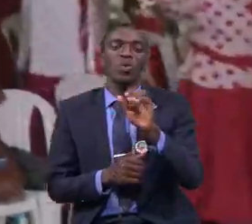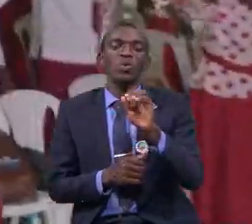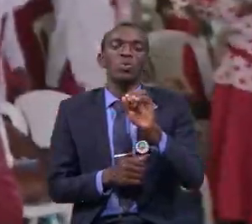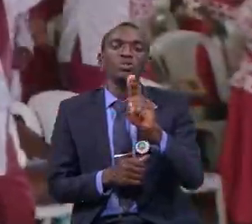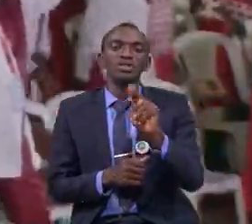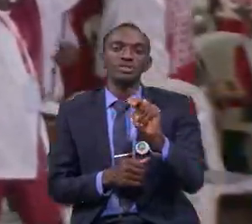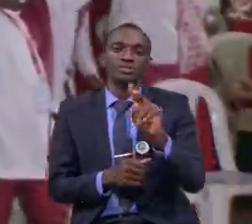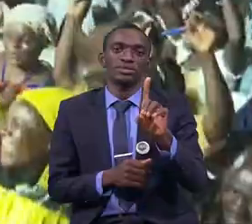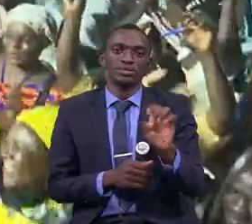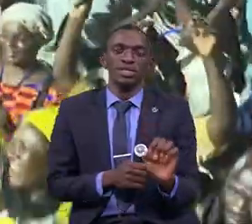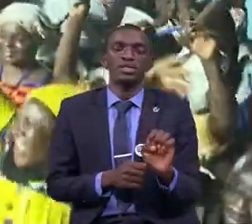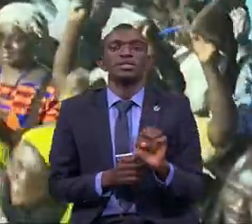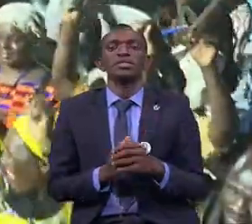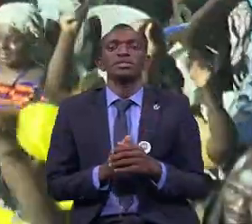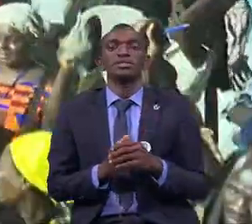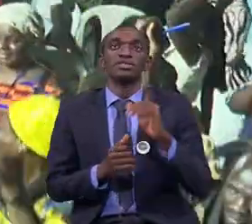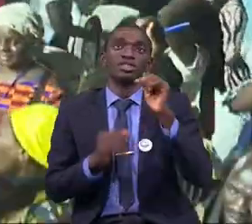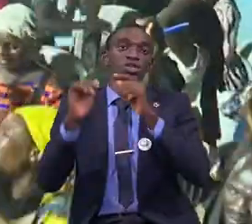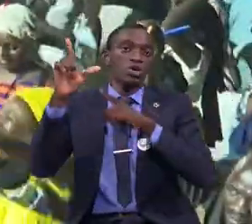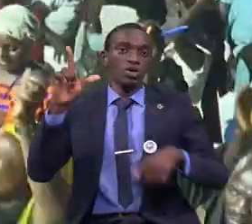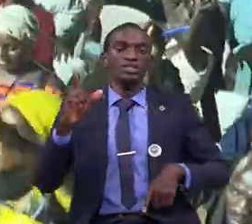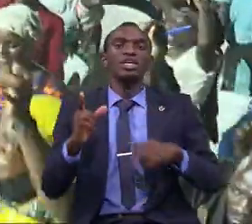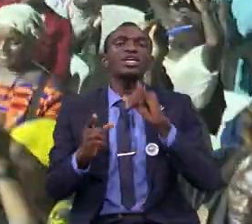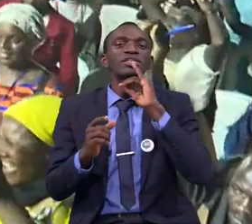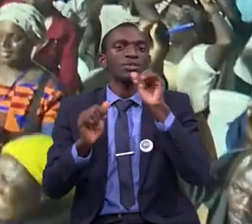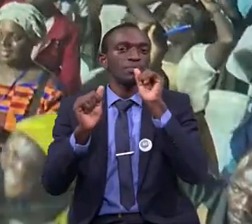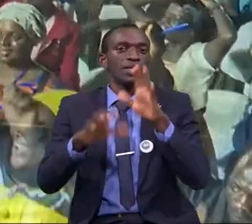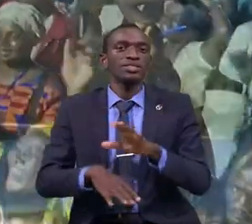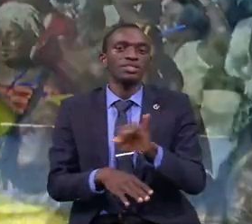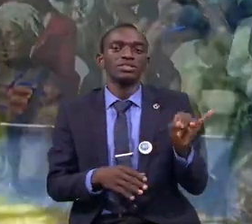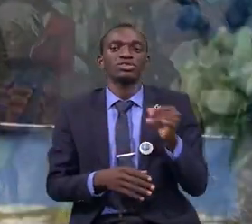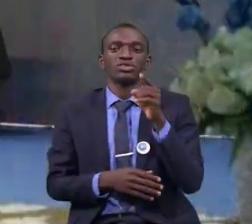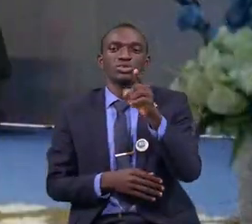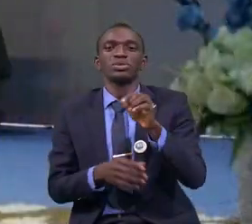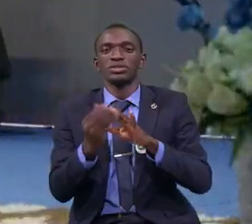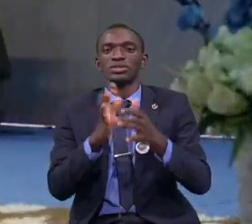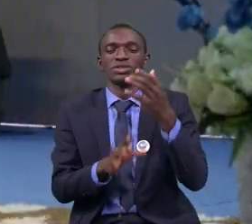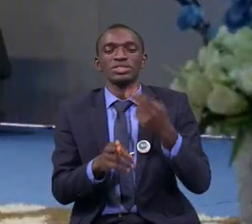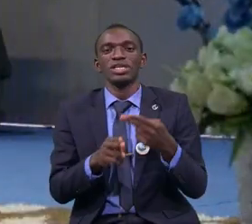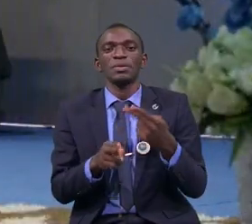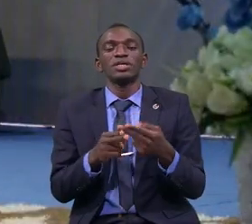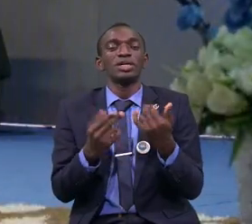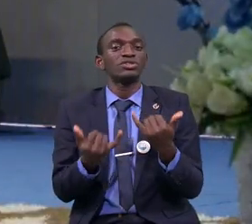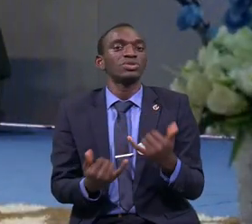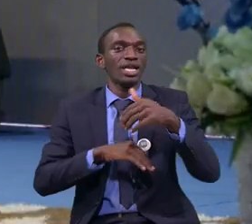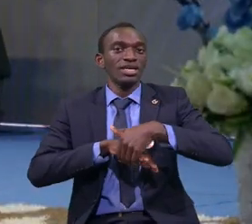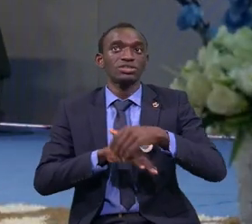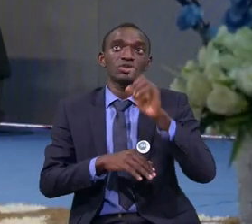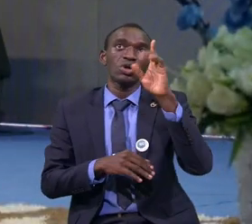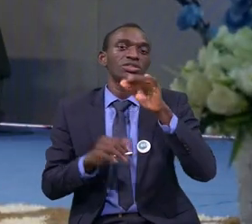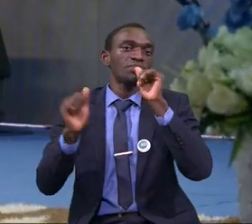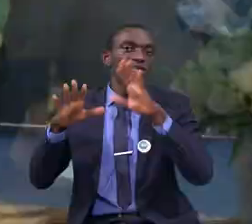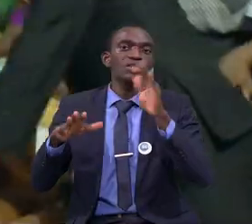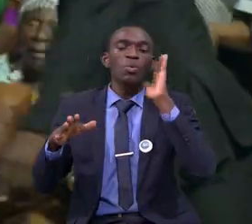The Lord is blessing you. And tonight, the blessing of God will multiply in